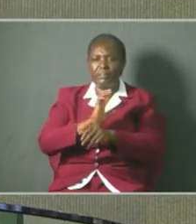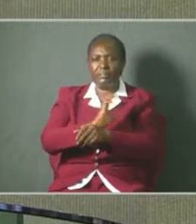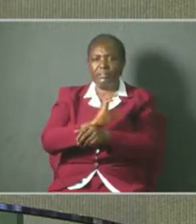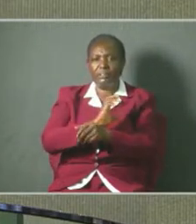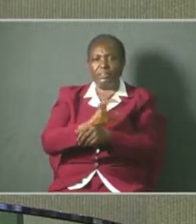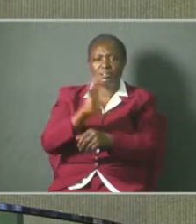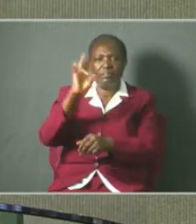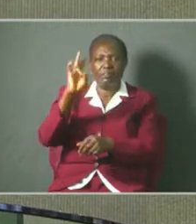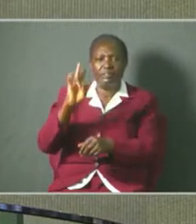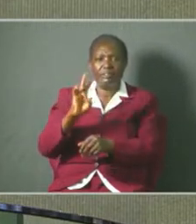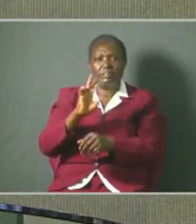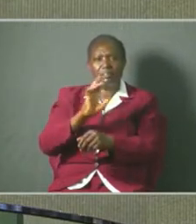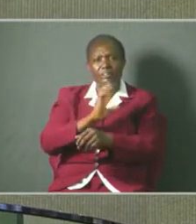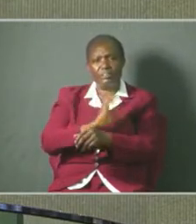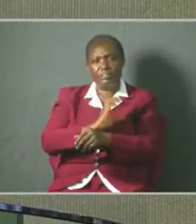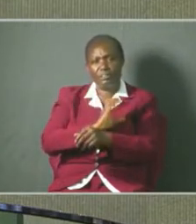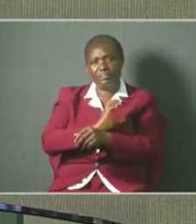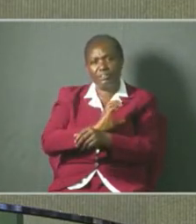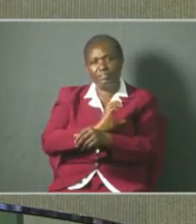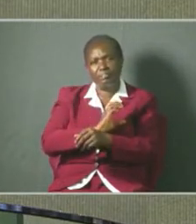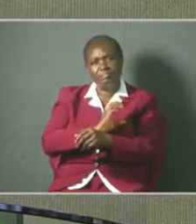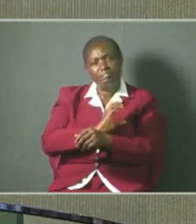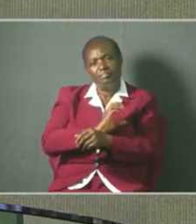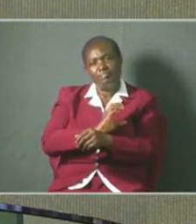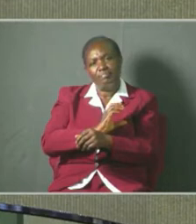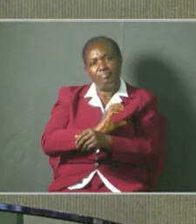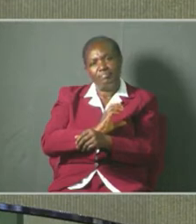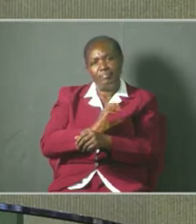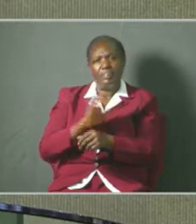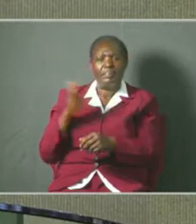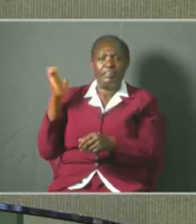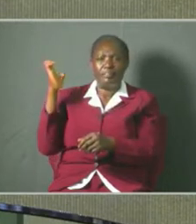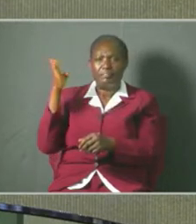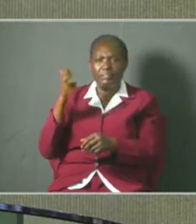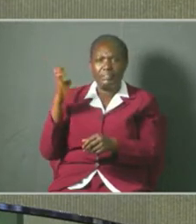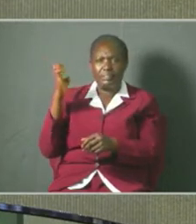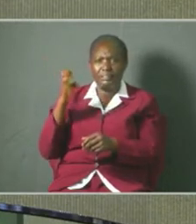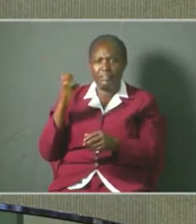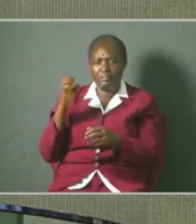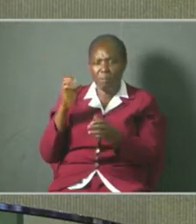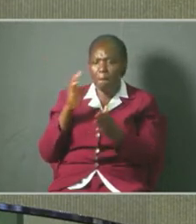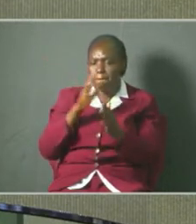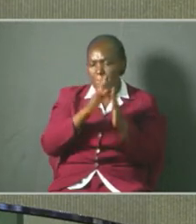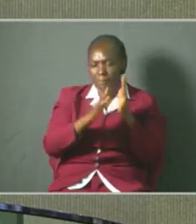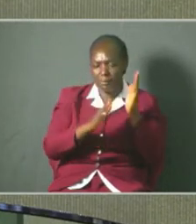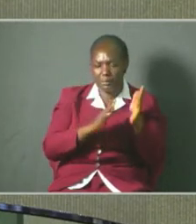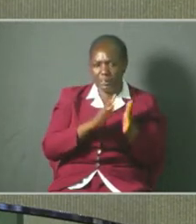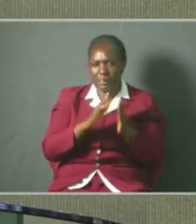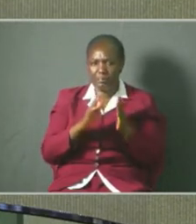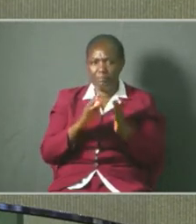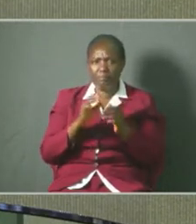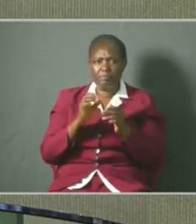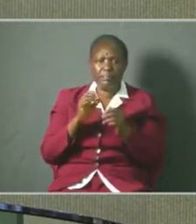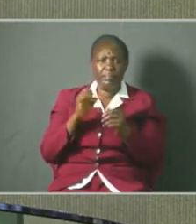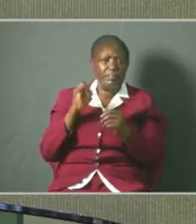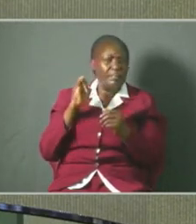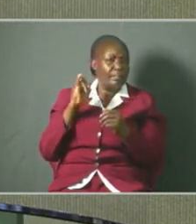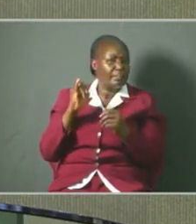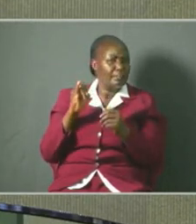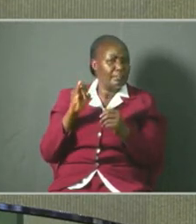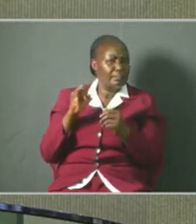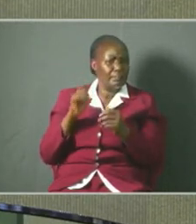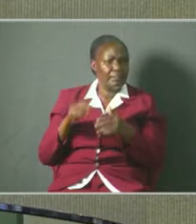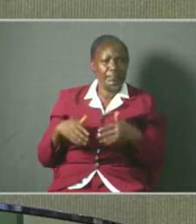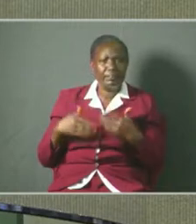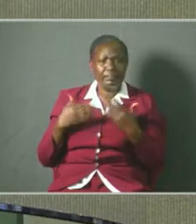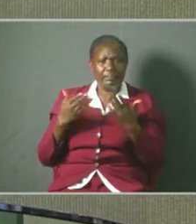Seventh-day Adventist Church has put in an evangelism strategy so that we can be